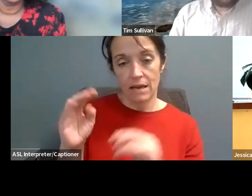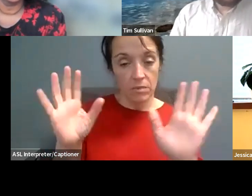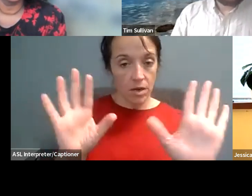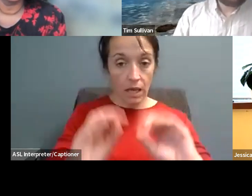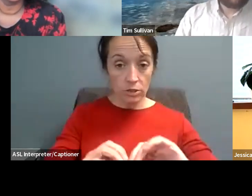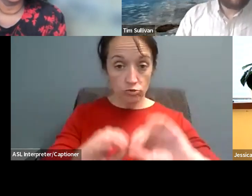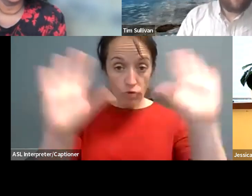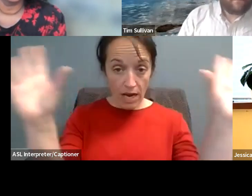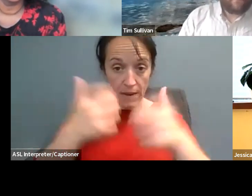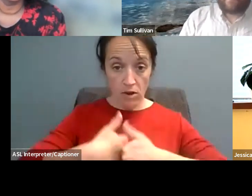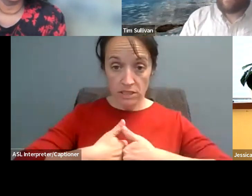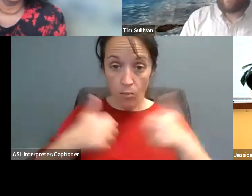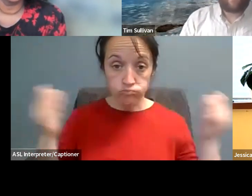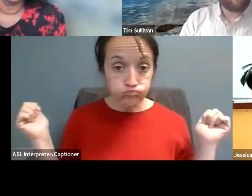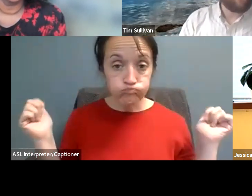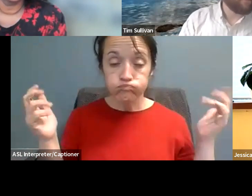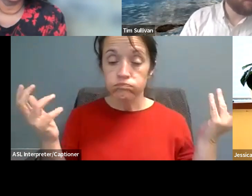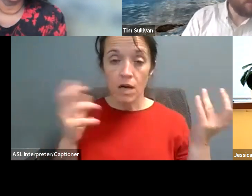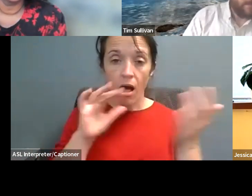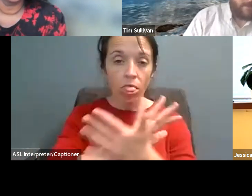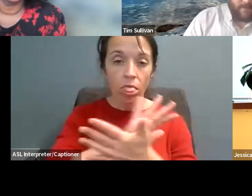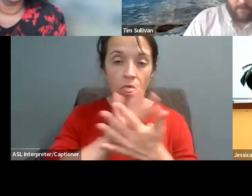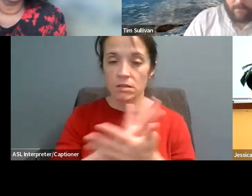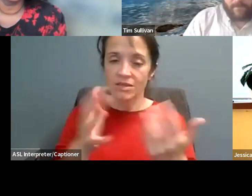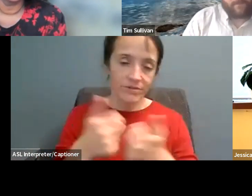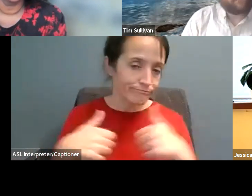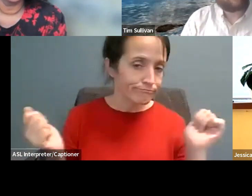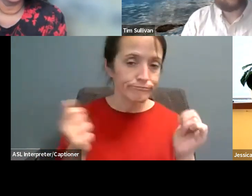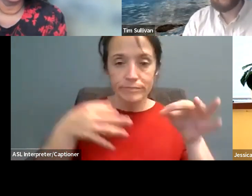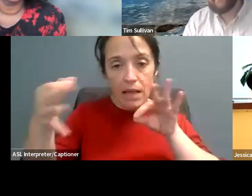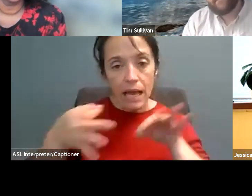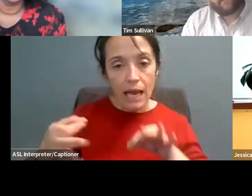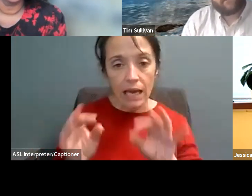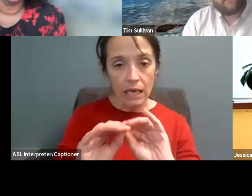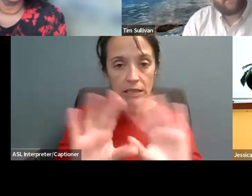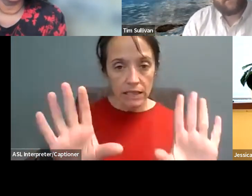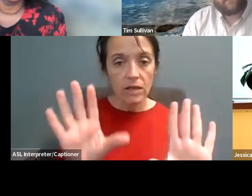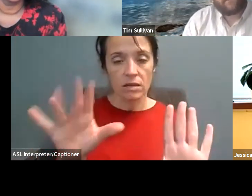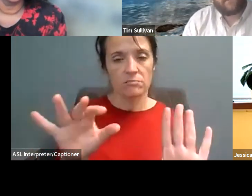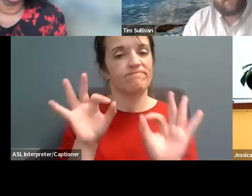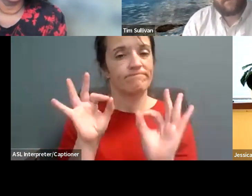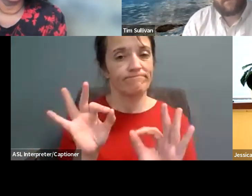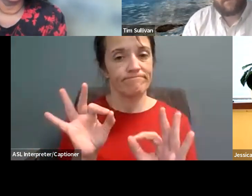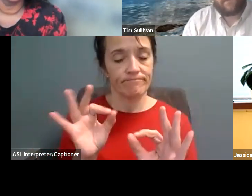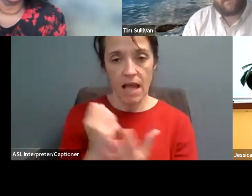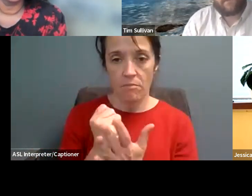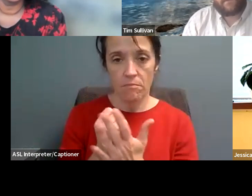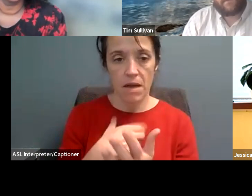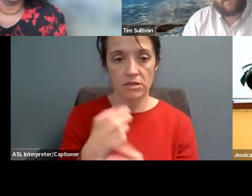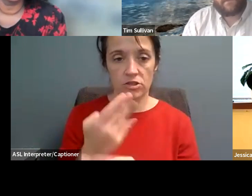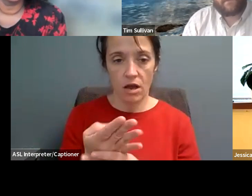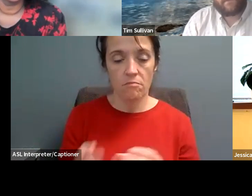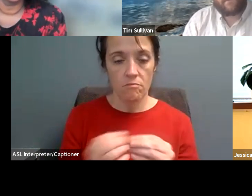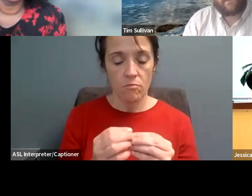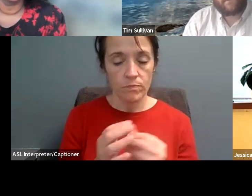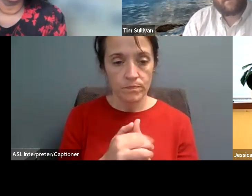but detailed statements to really highlight and showcase the impacts of the great work that our land grant